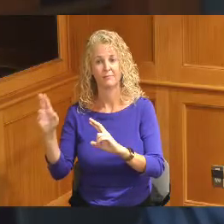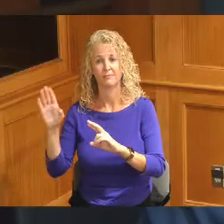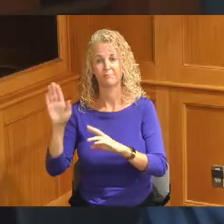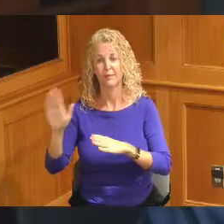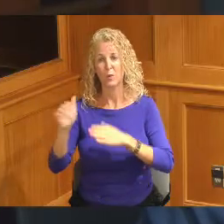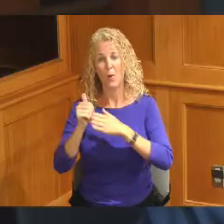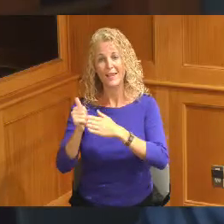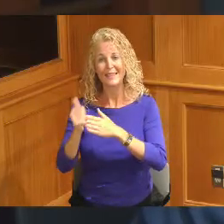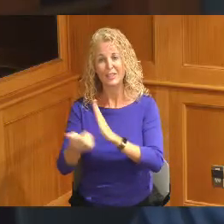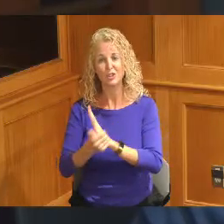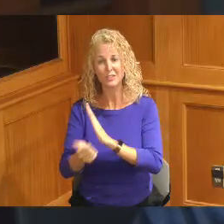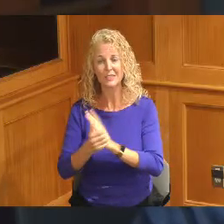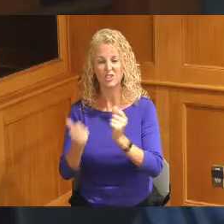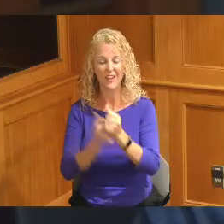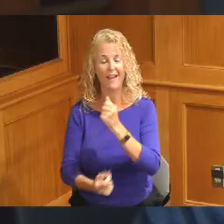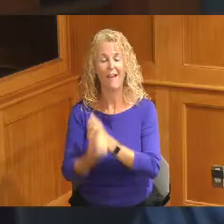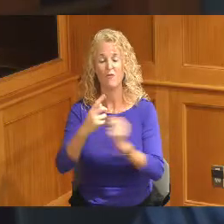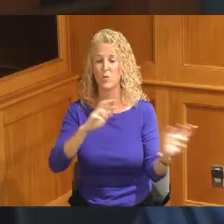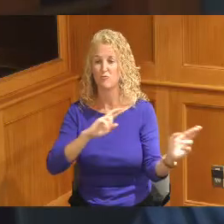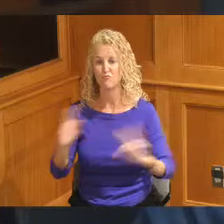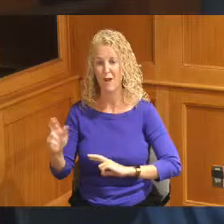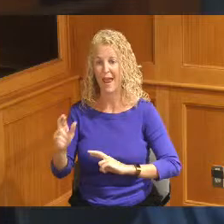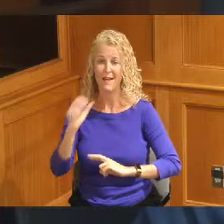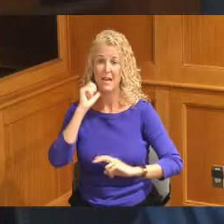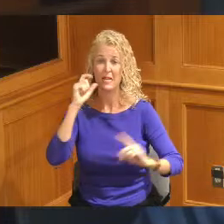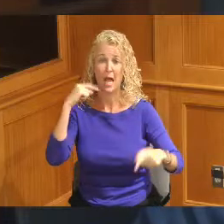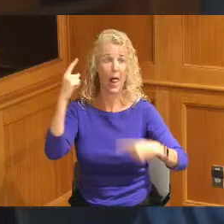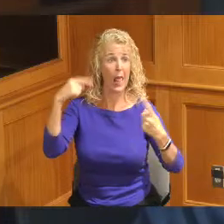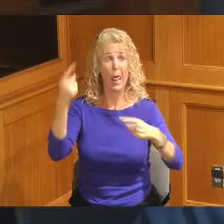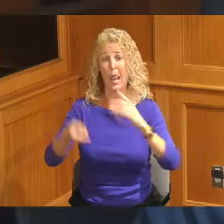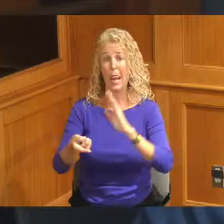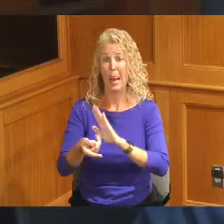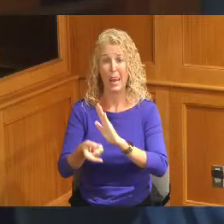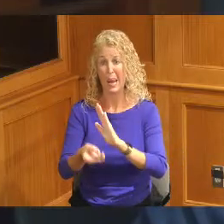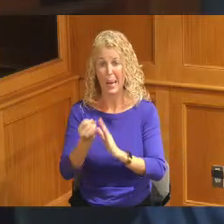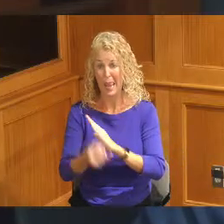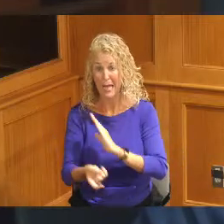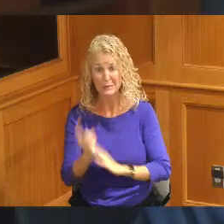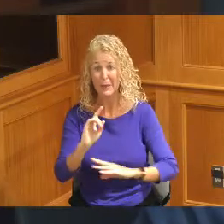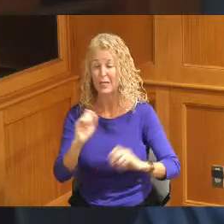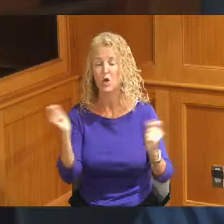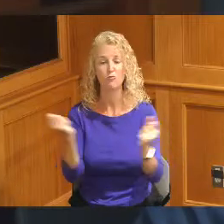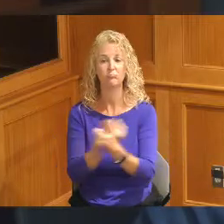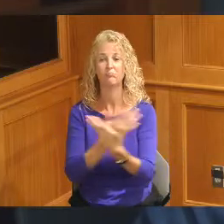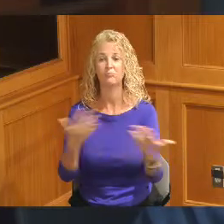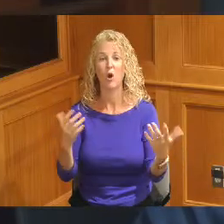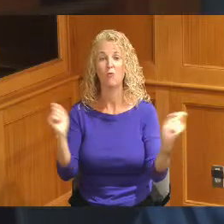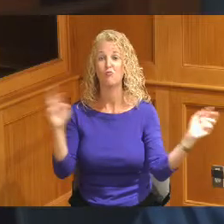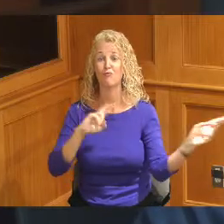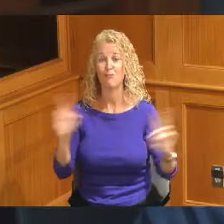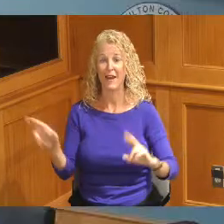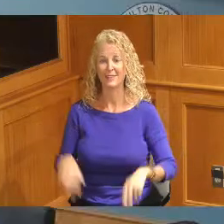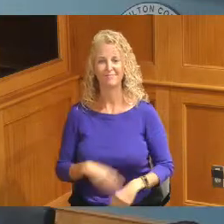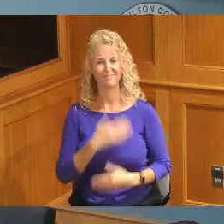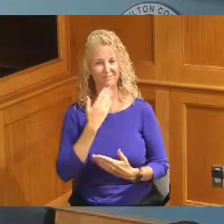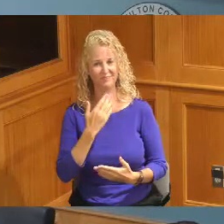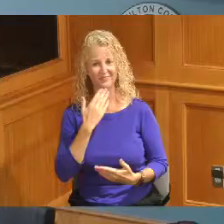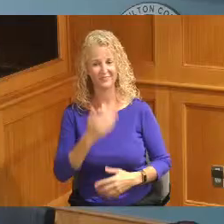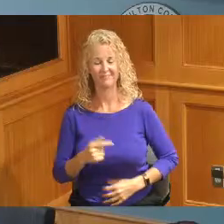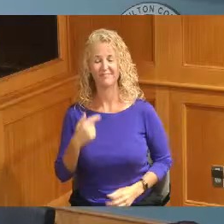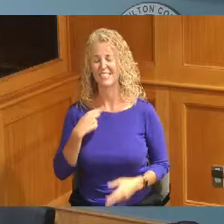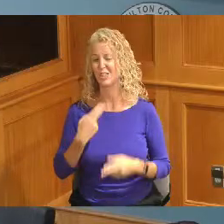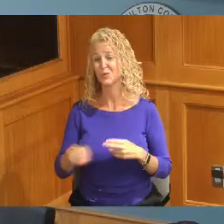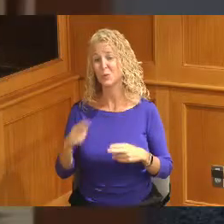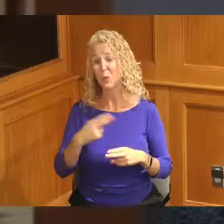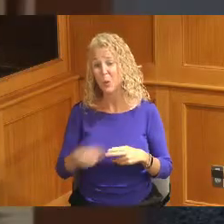coordinating so that everybody is not running around crazy, but they're all on one page with a plan. So thank you. Thank you. Thank you. I'll just say